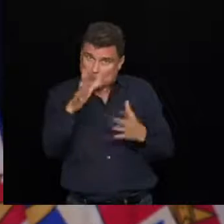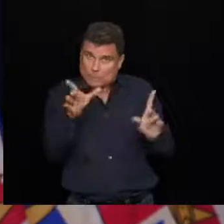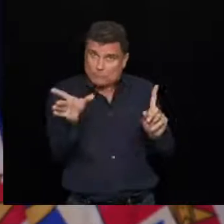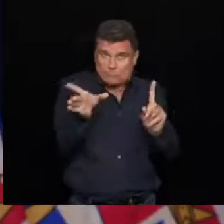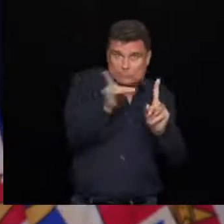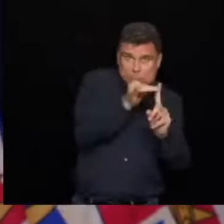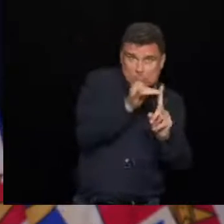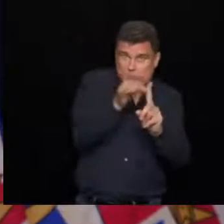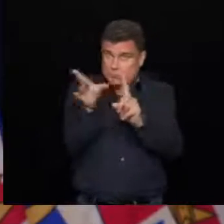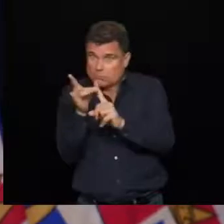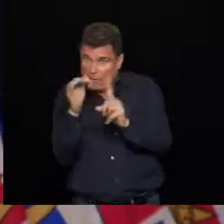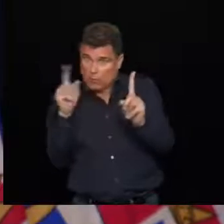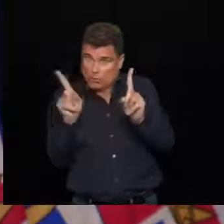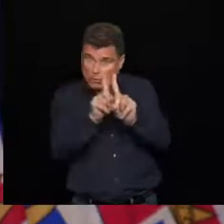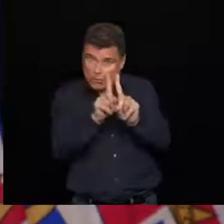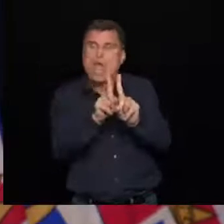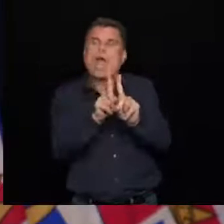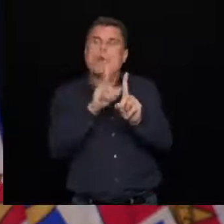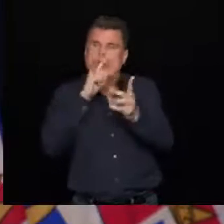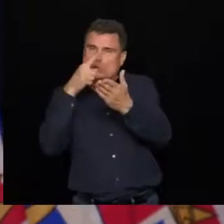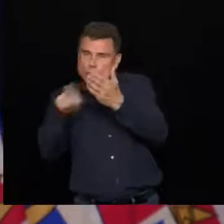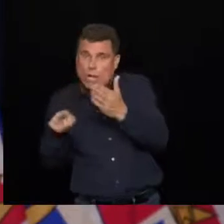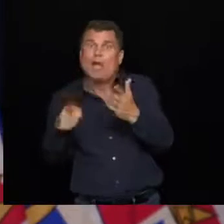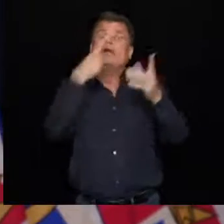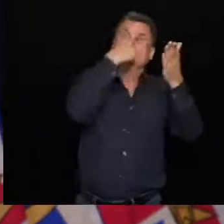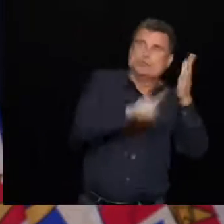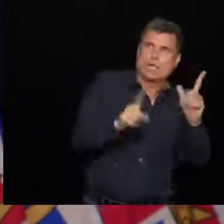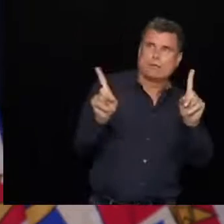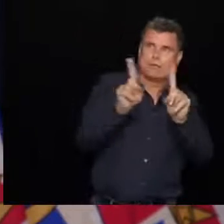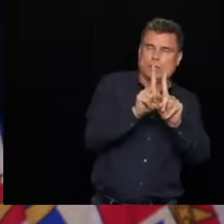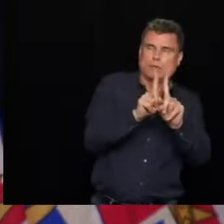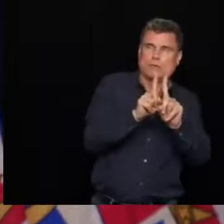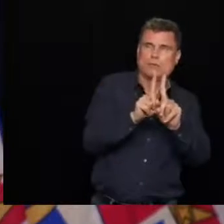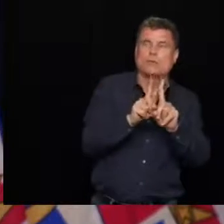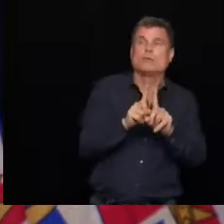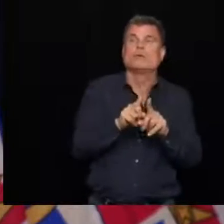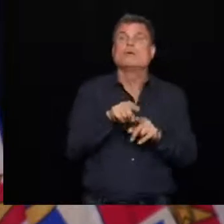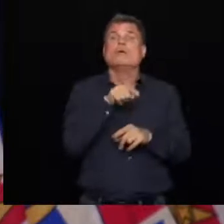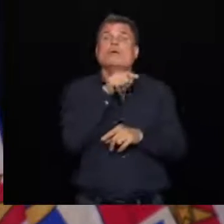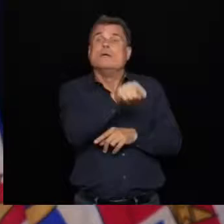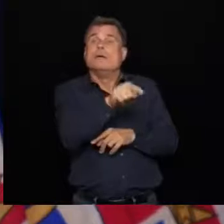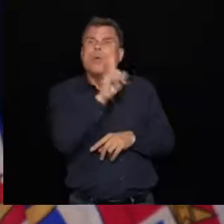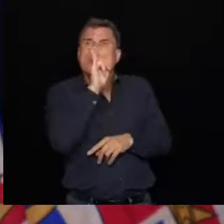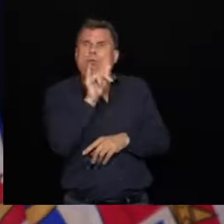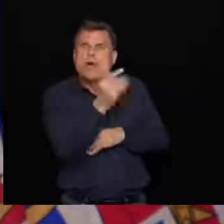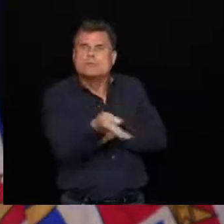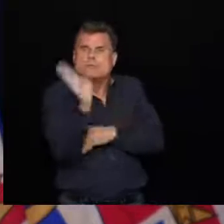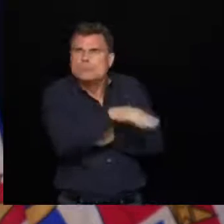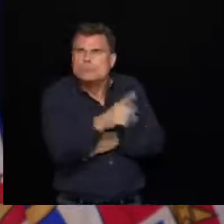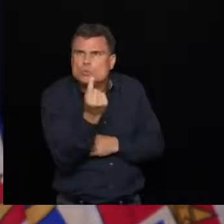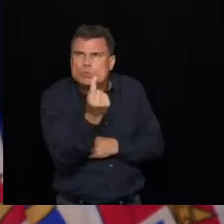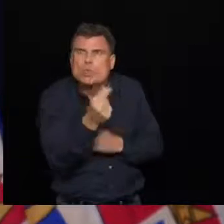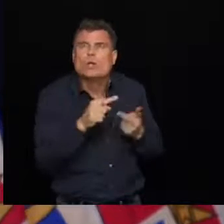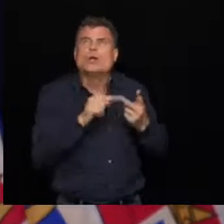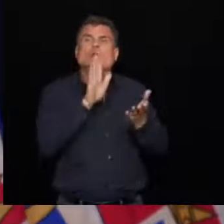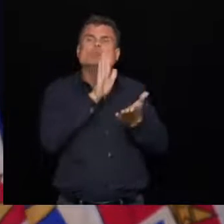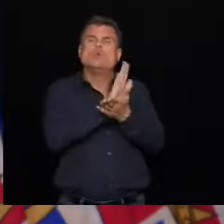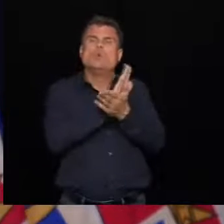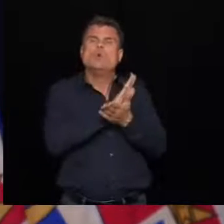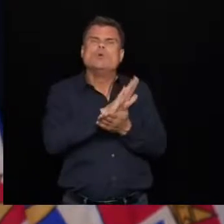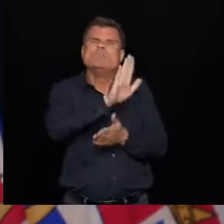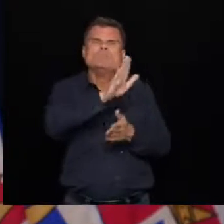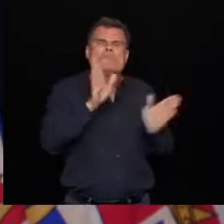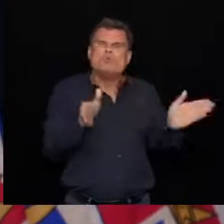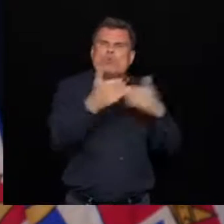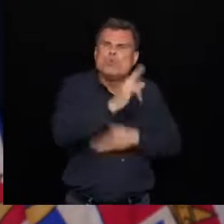and how it was, what types of measures they had in place. Was it inside? Was it outside? Did you wear a mask? Etc.